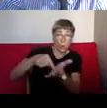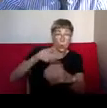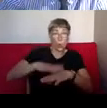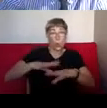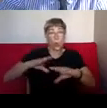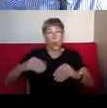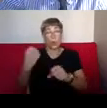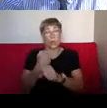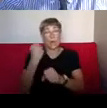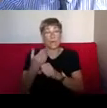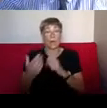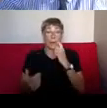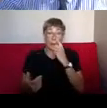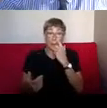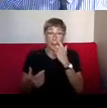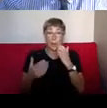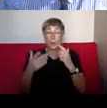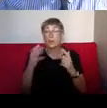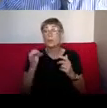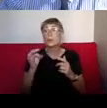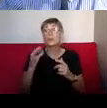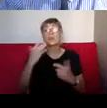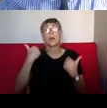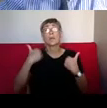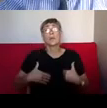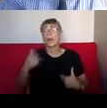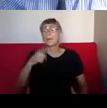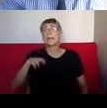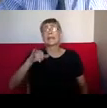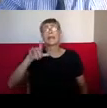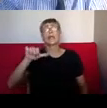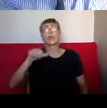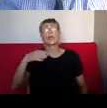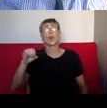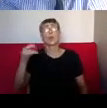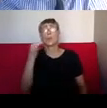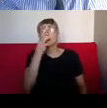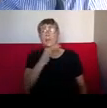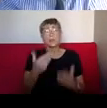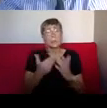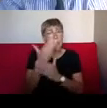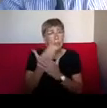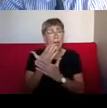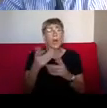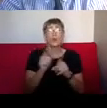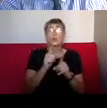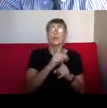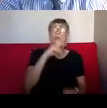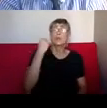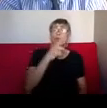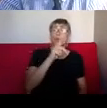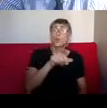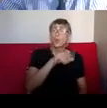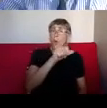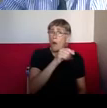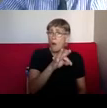as Madame Guillon said, but also Mr. Durand underlined the fact of the poverty.